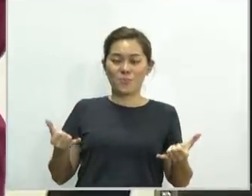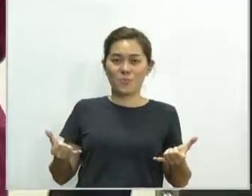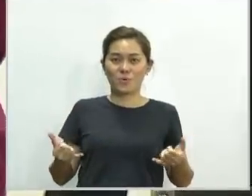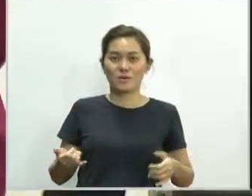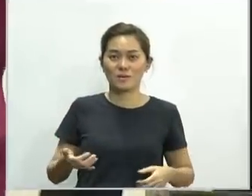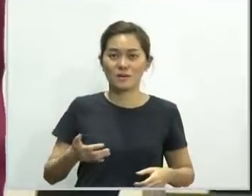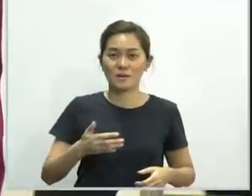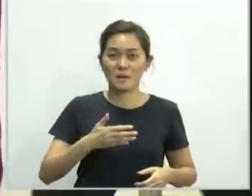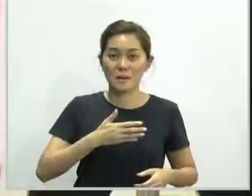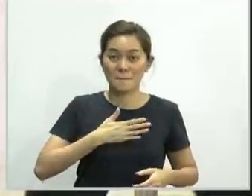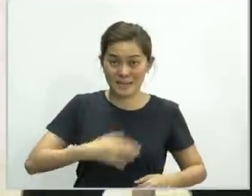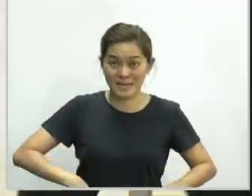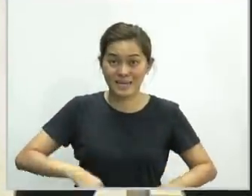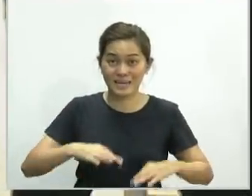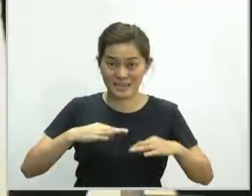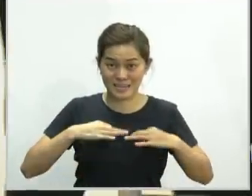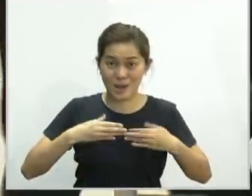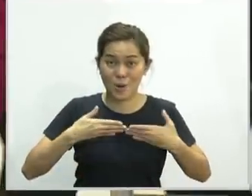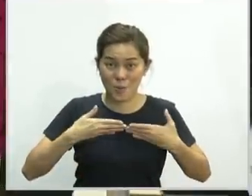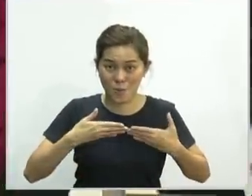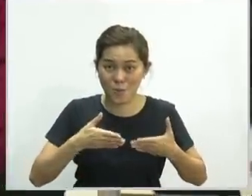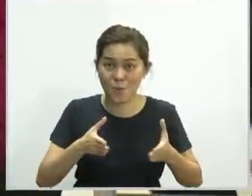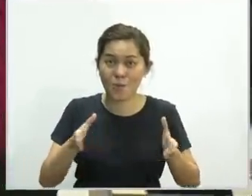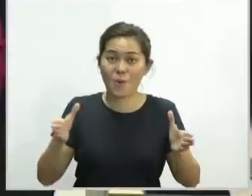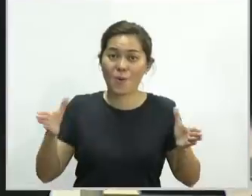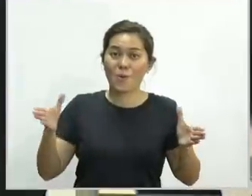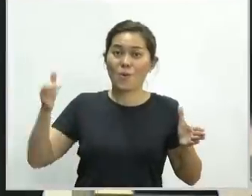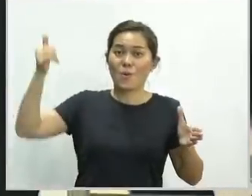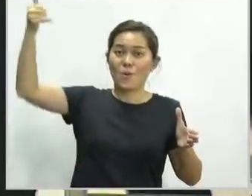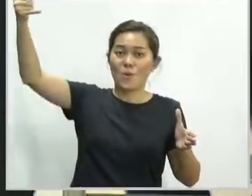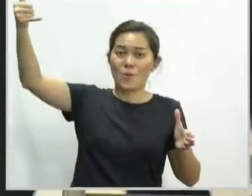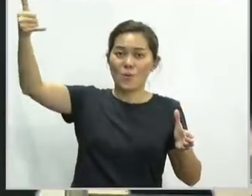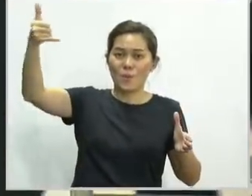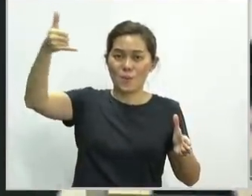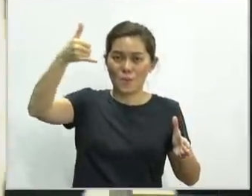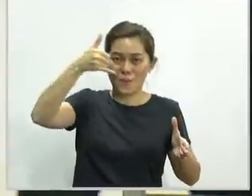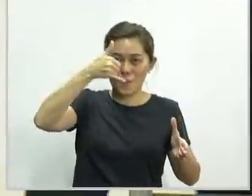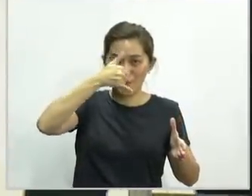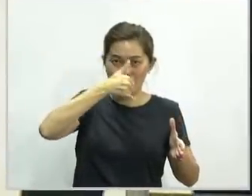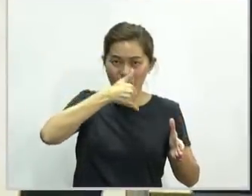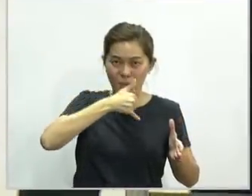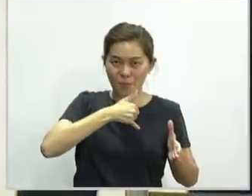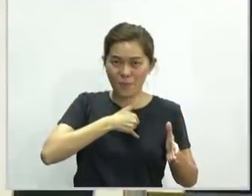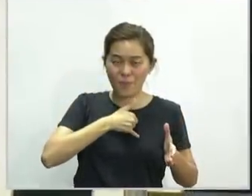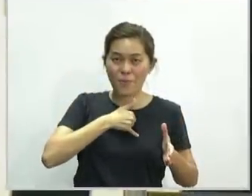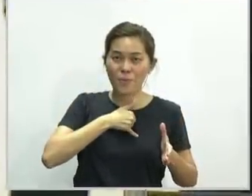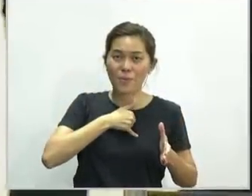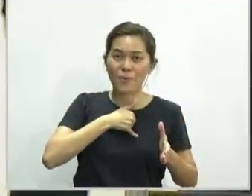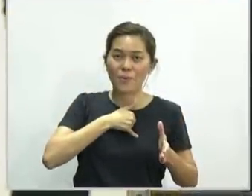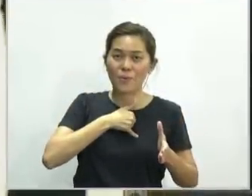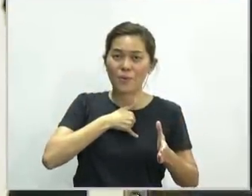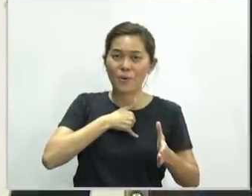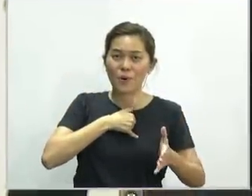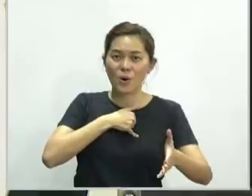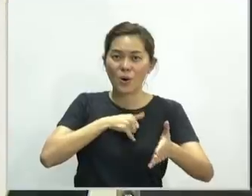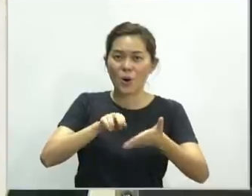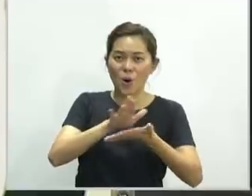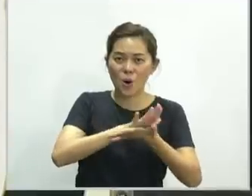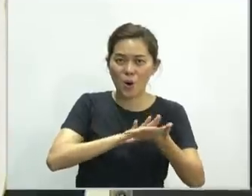the door of my life now. Come in by your Holy